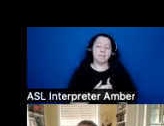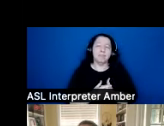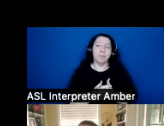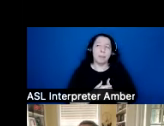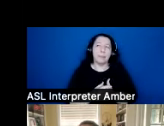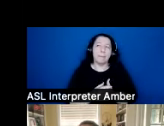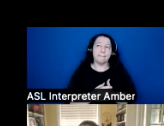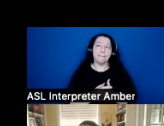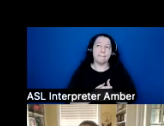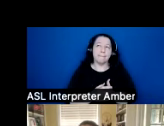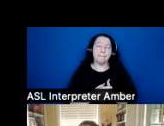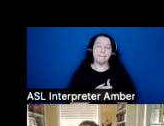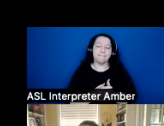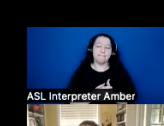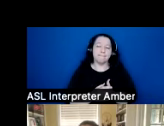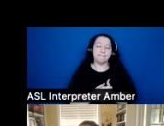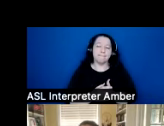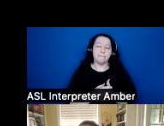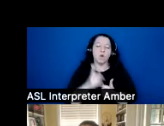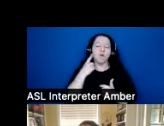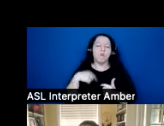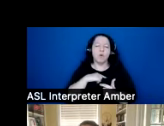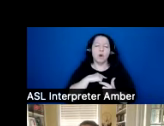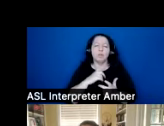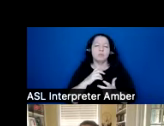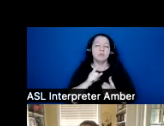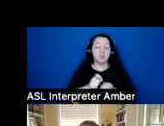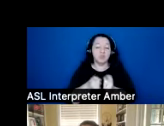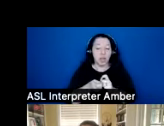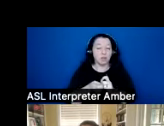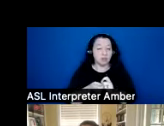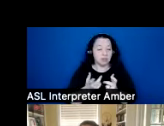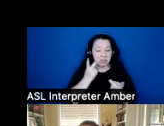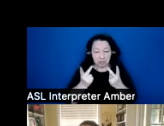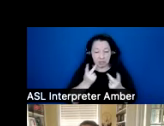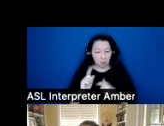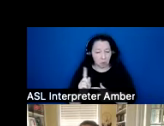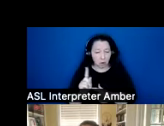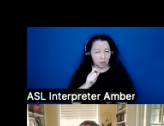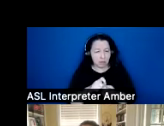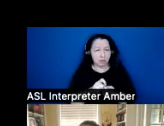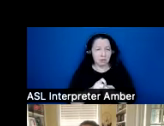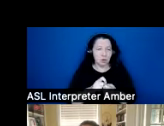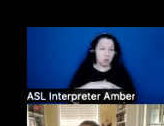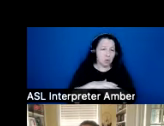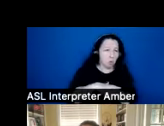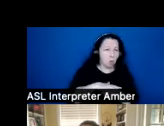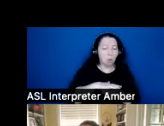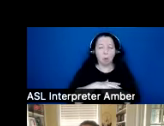where like where can we see these changes taking place, whether those are at the local